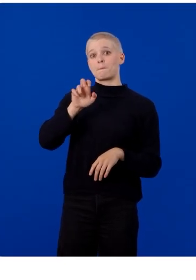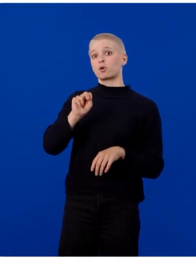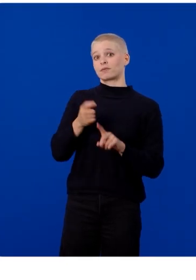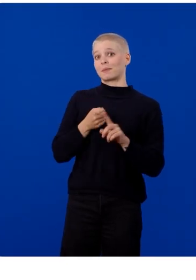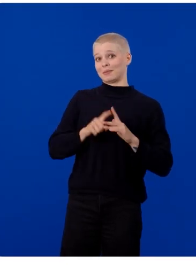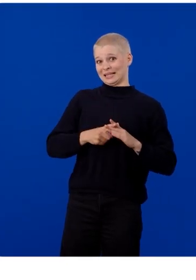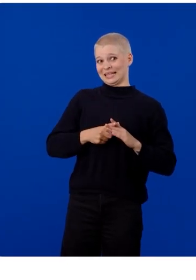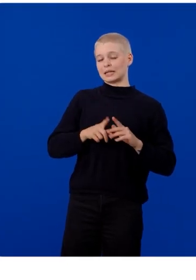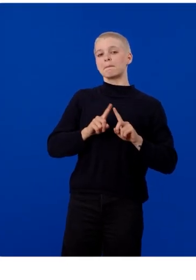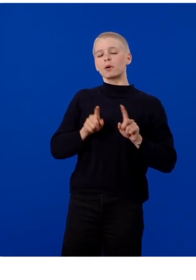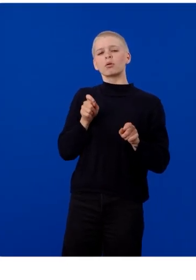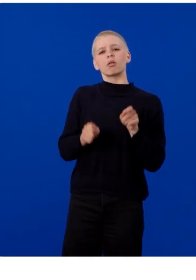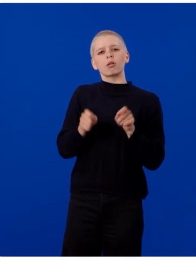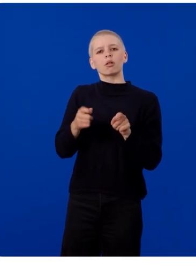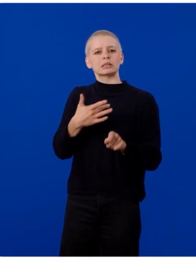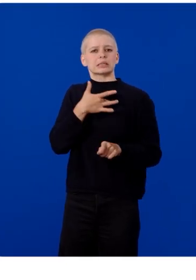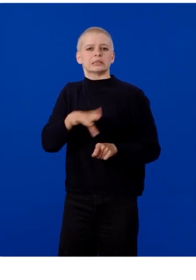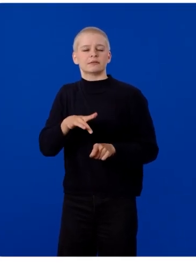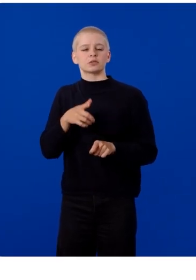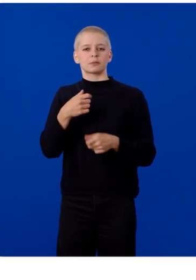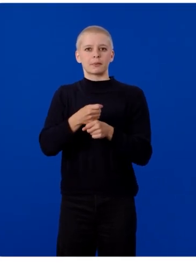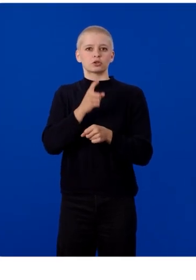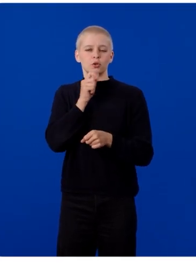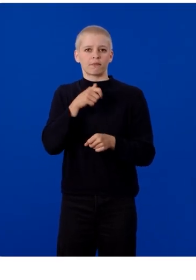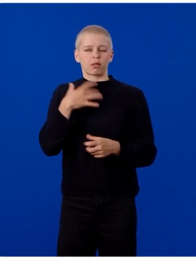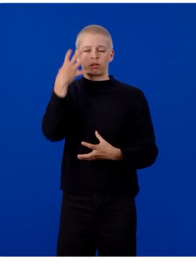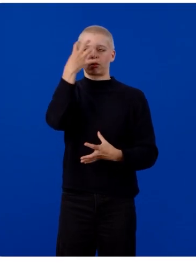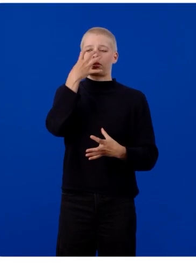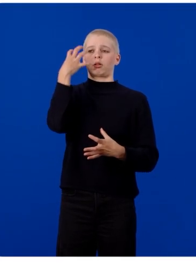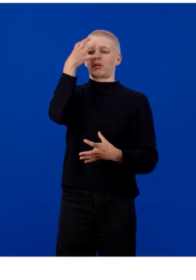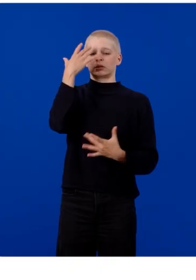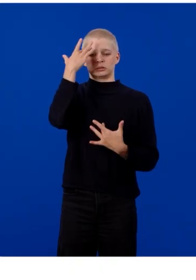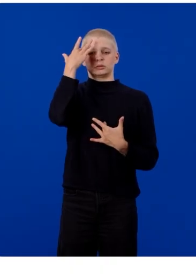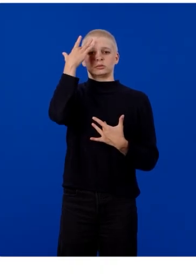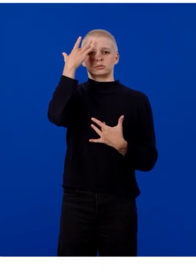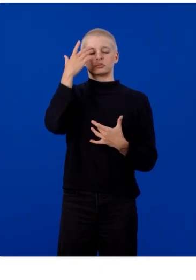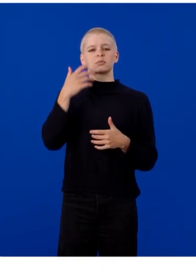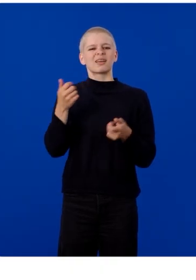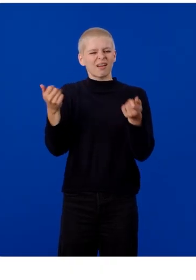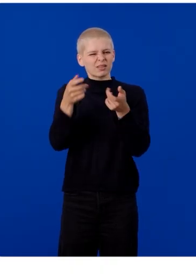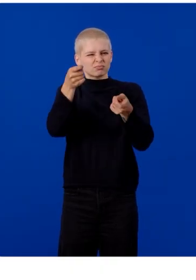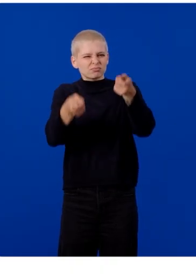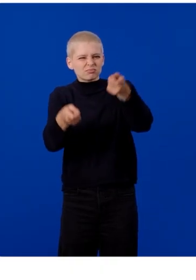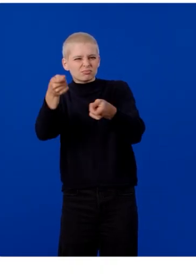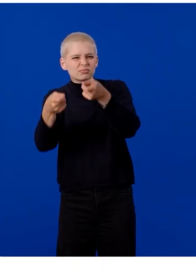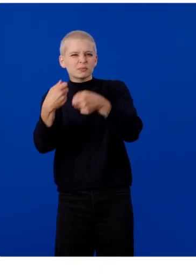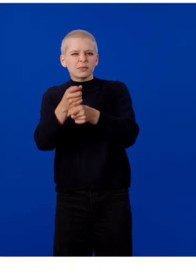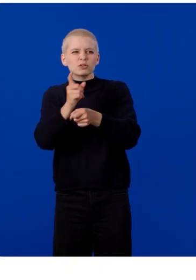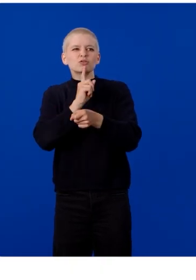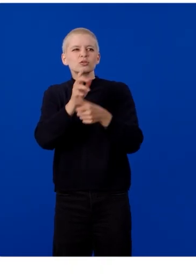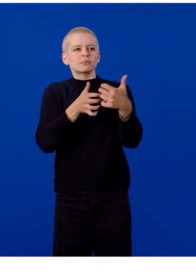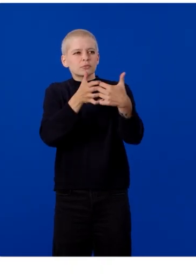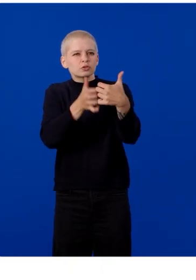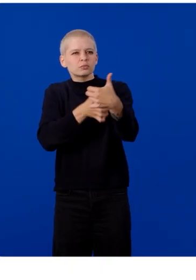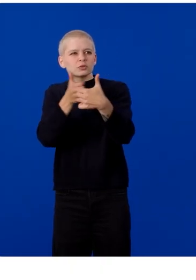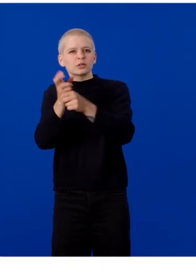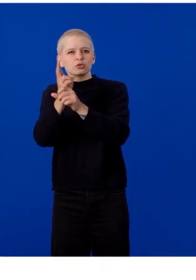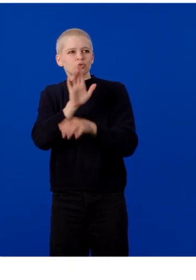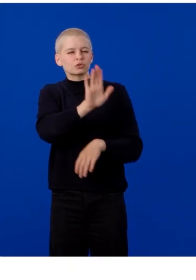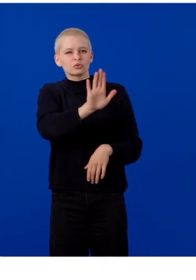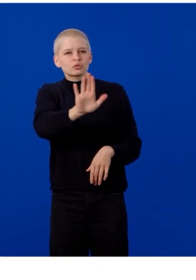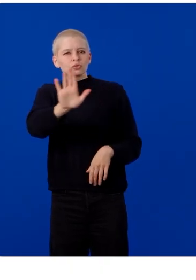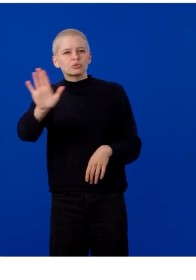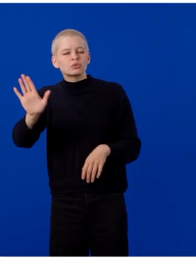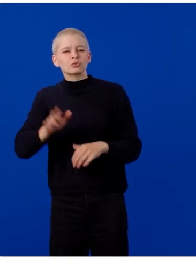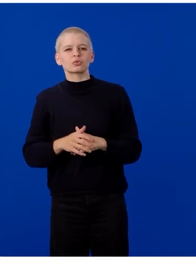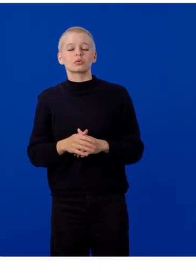adjustable intensity levels to reduce motion sickness. Everything can be tweaked to match your users' preferences. And these